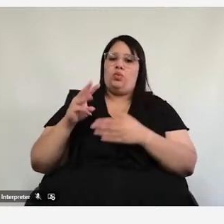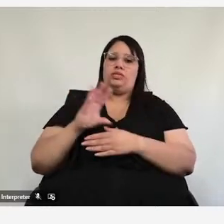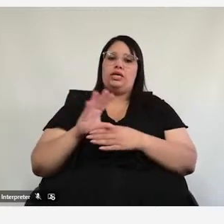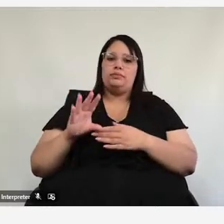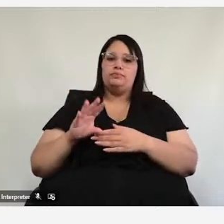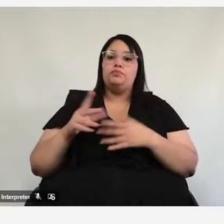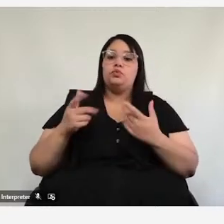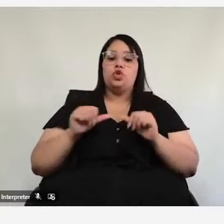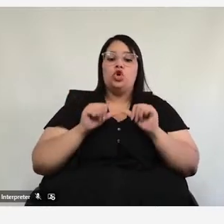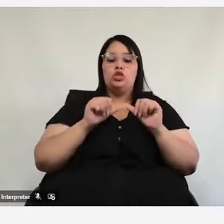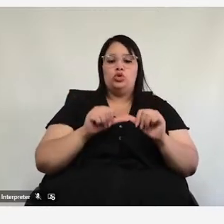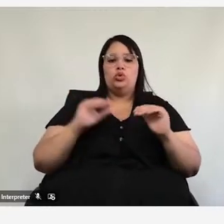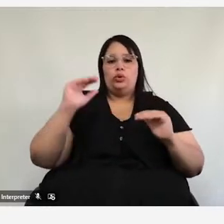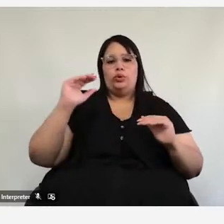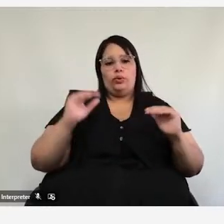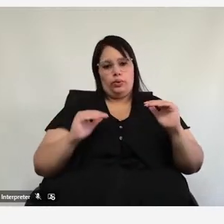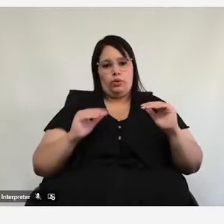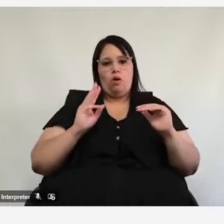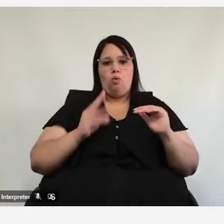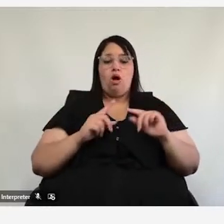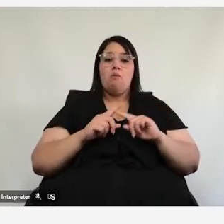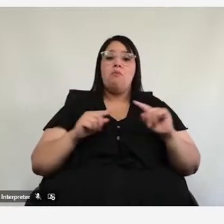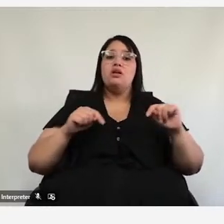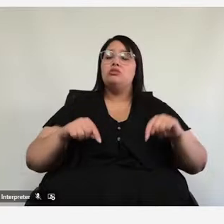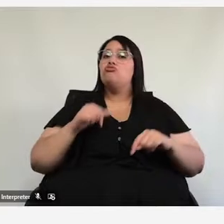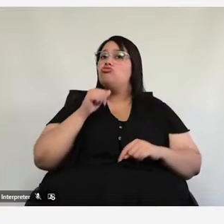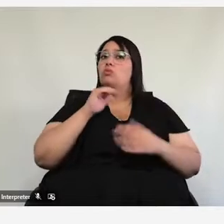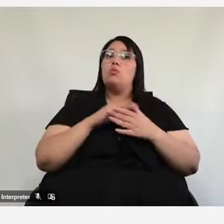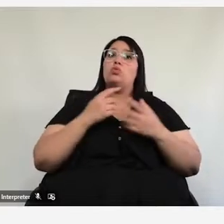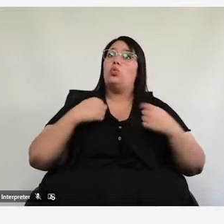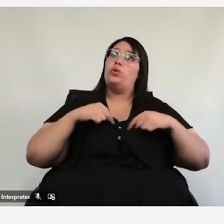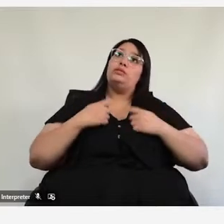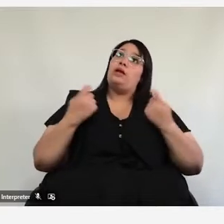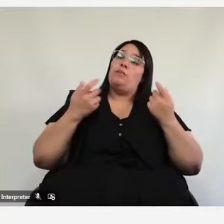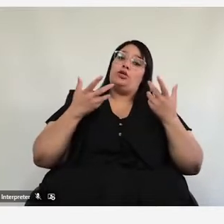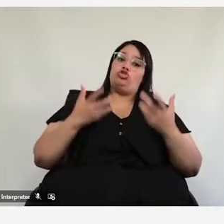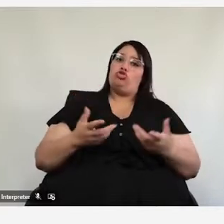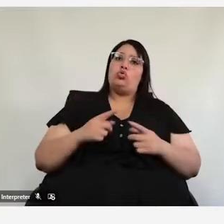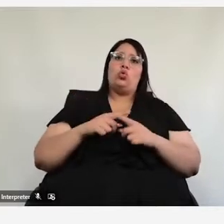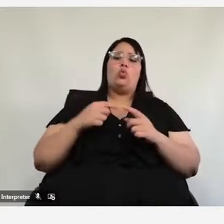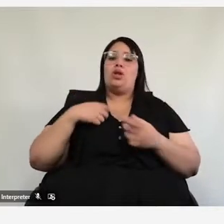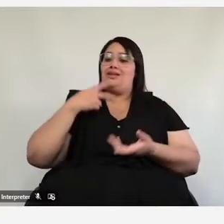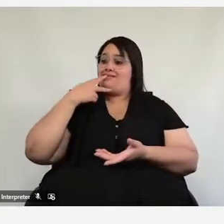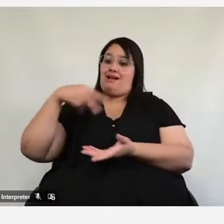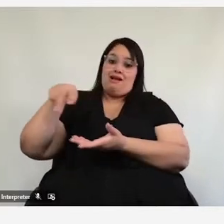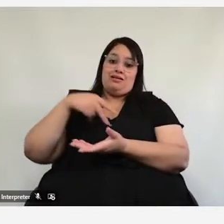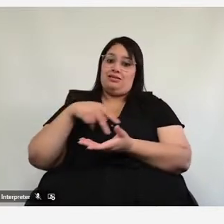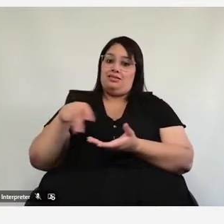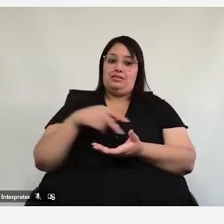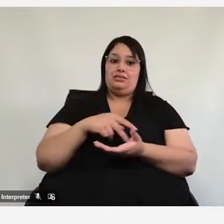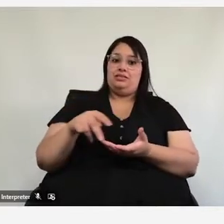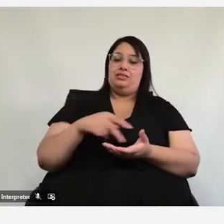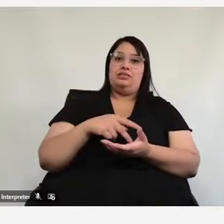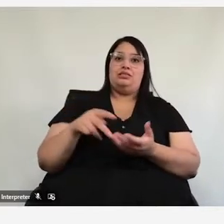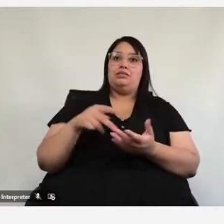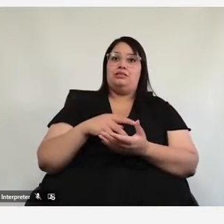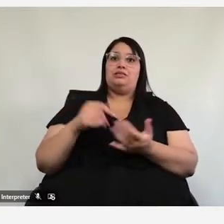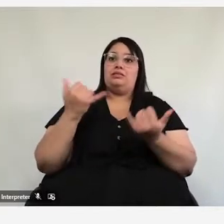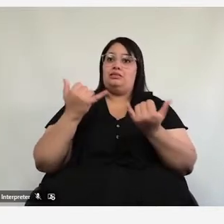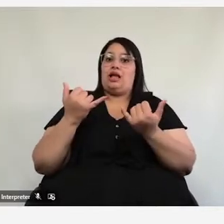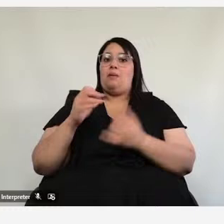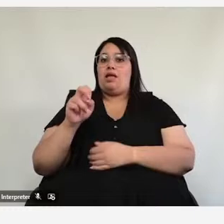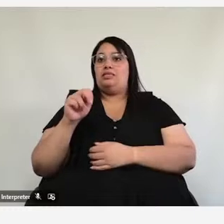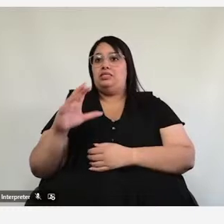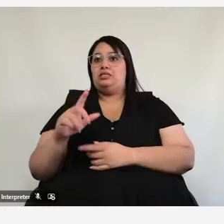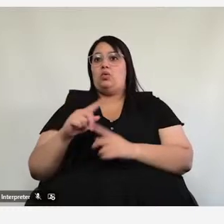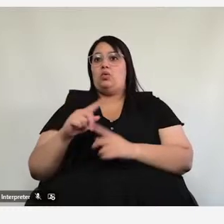it continues to come down. But this is not a cause for celebration. We're not going to dance around and ululate about it like the ANC did when